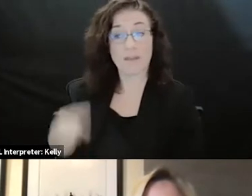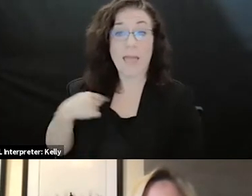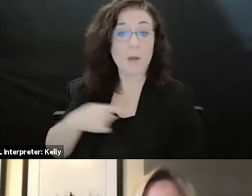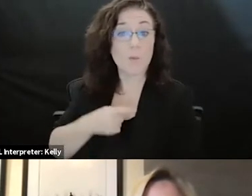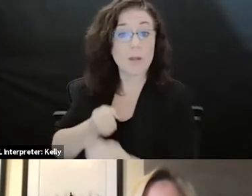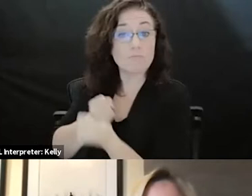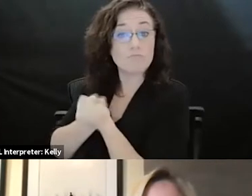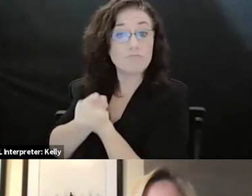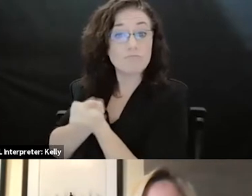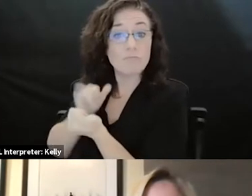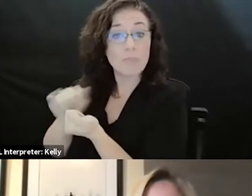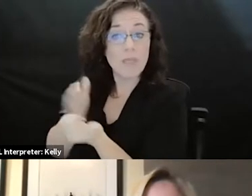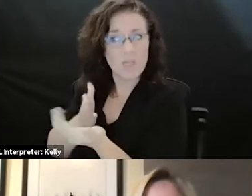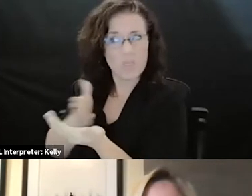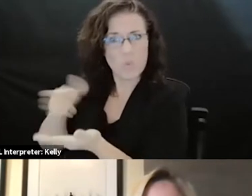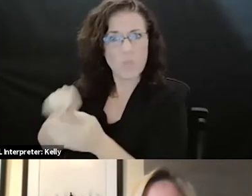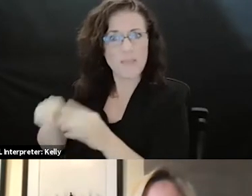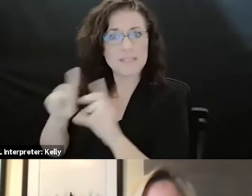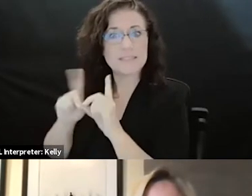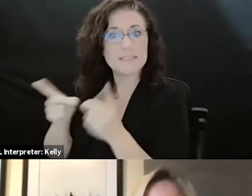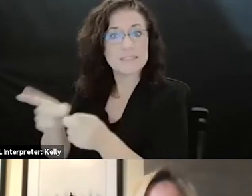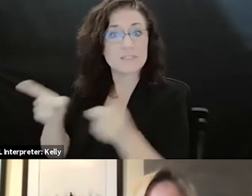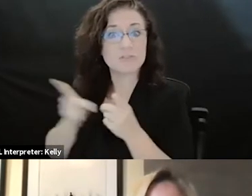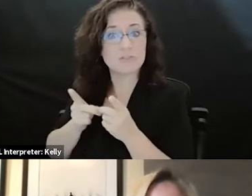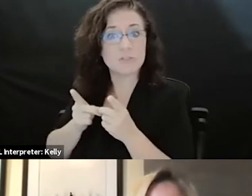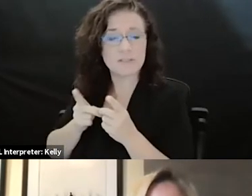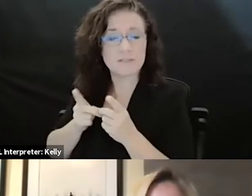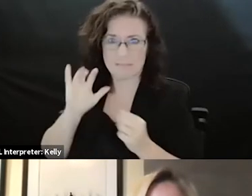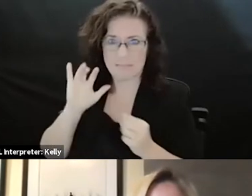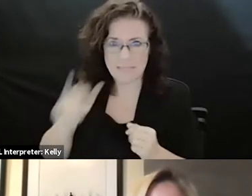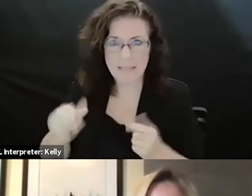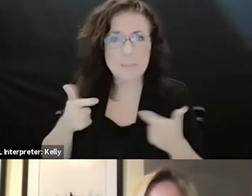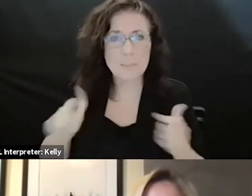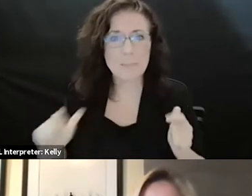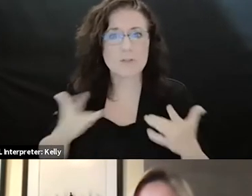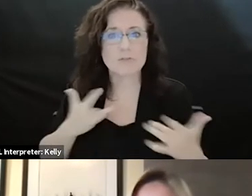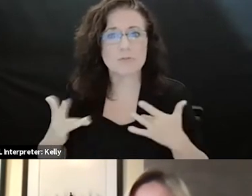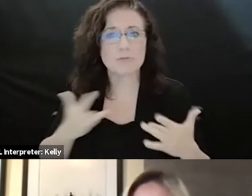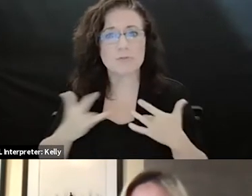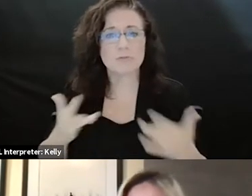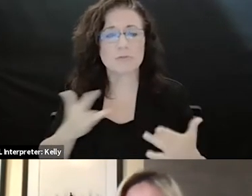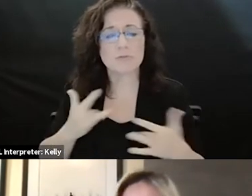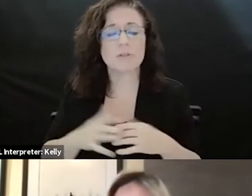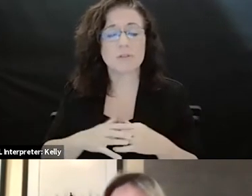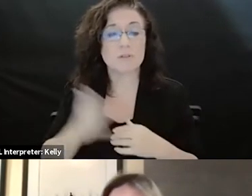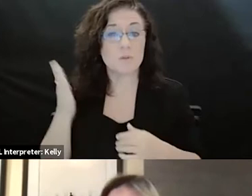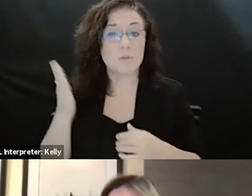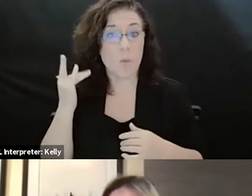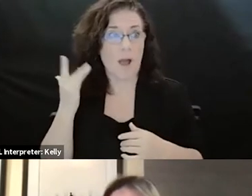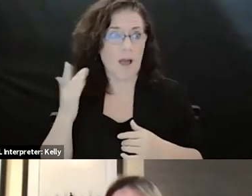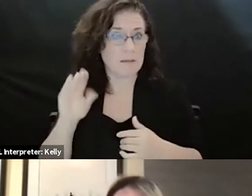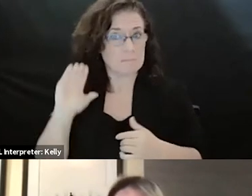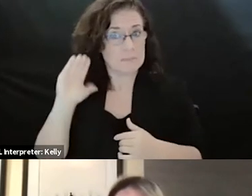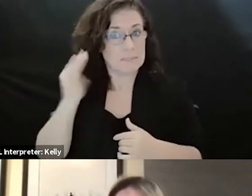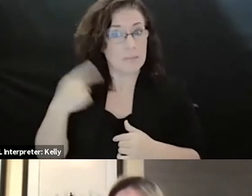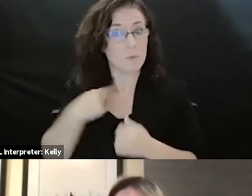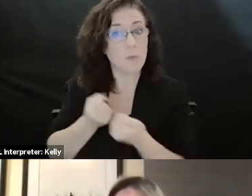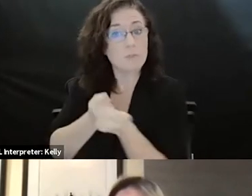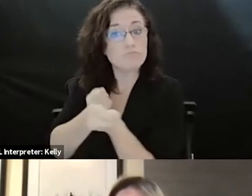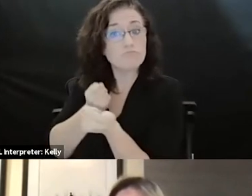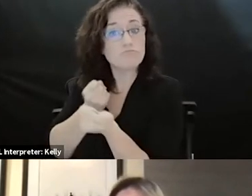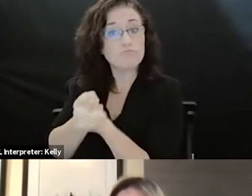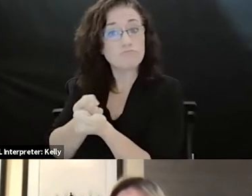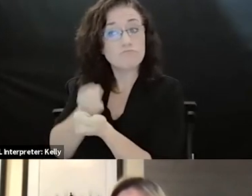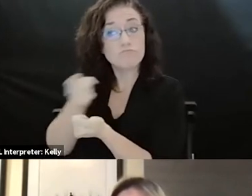district and that is a huge concern for me because that is an endorsement of of working